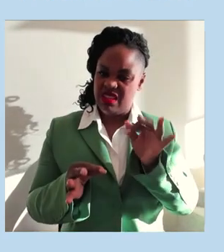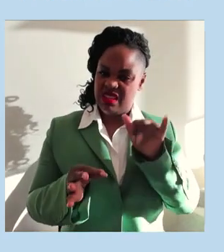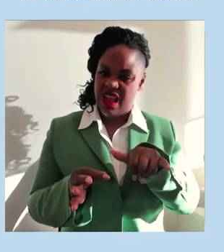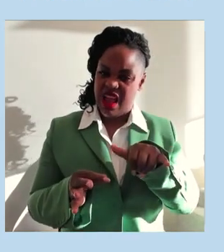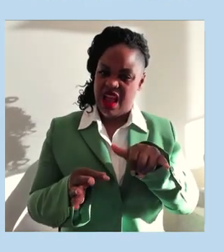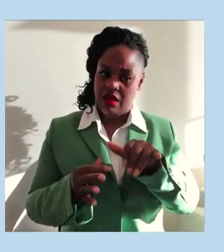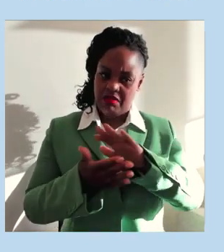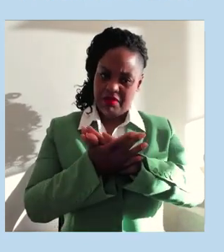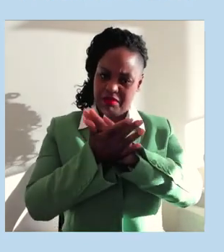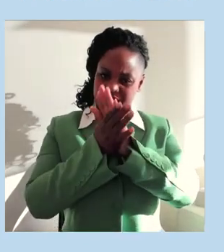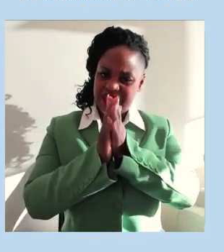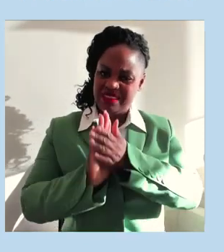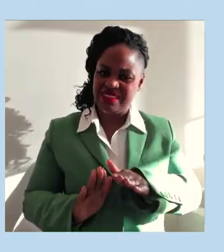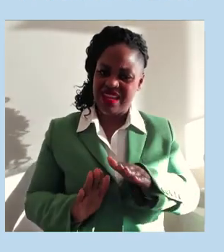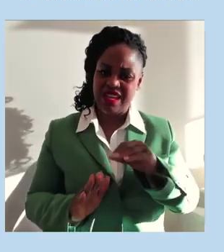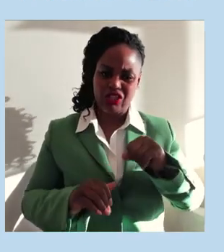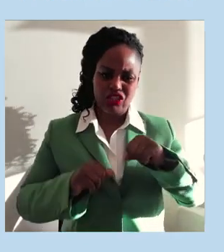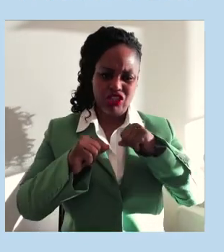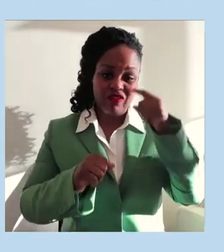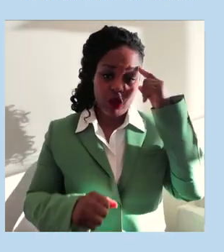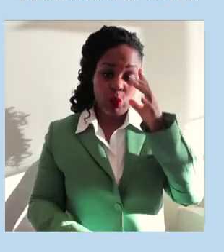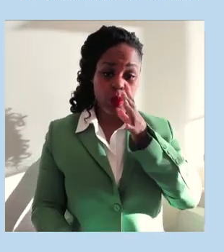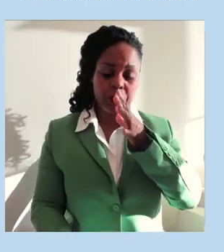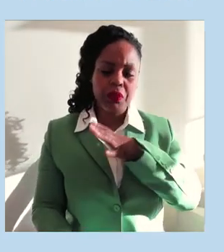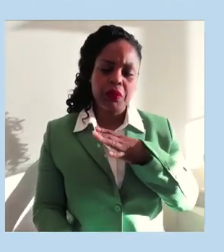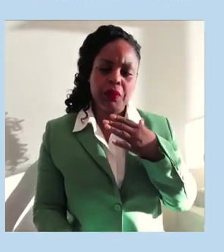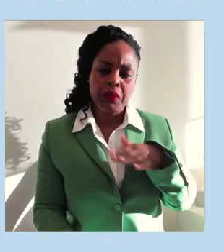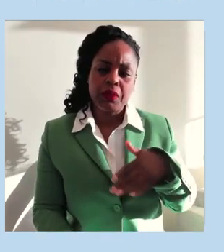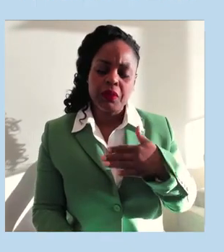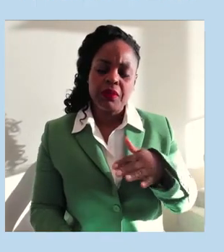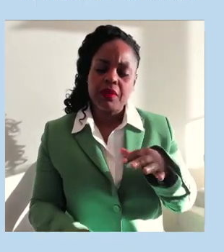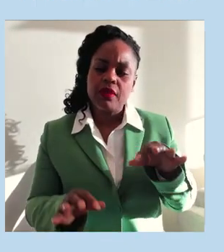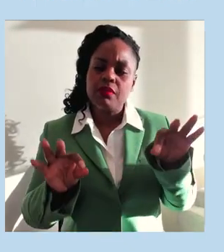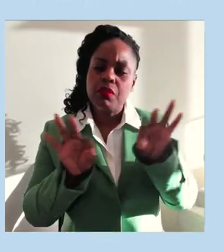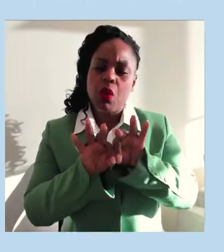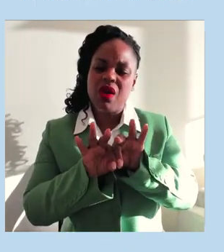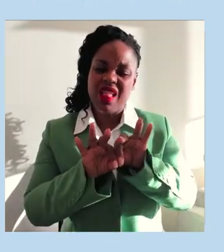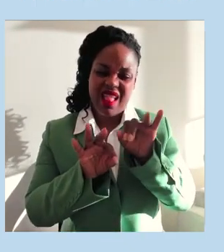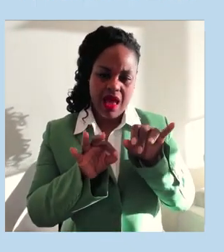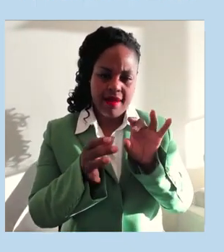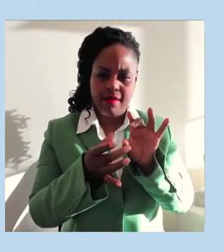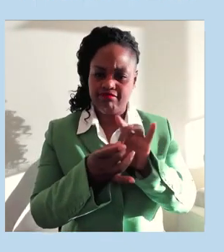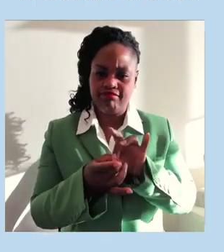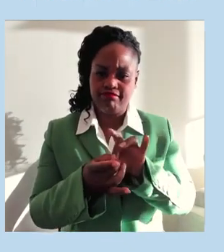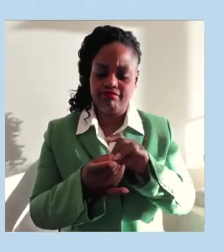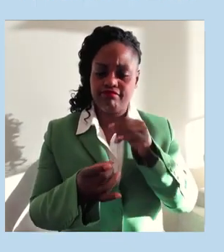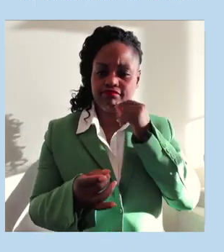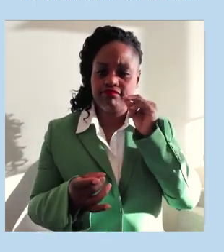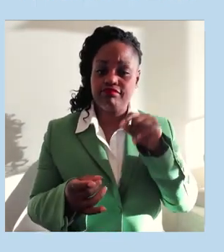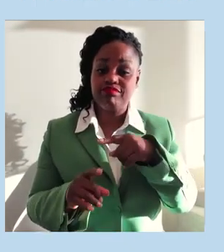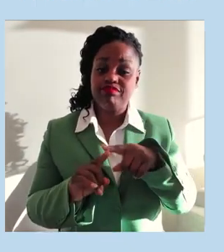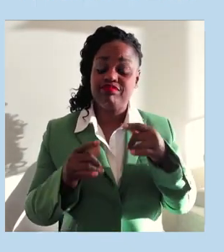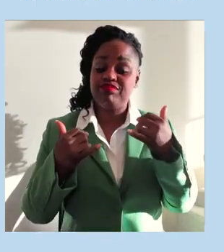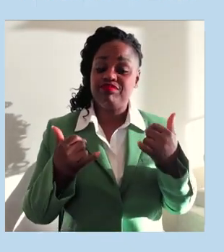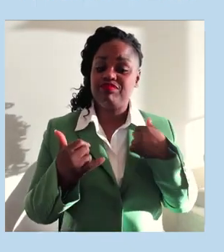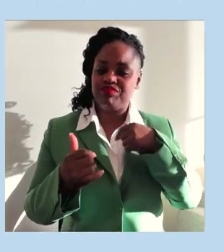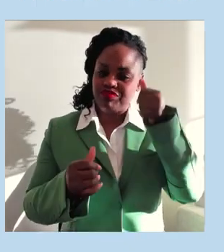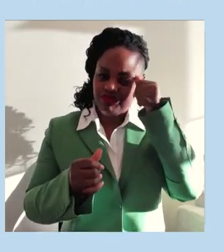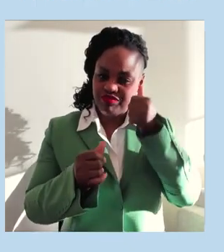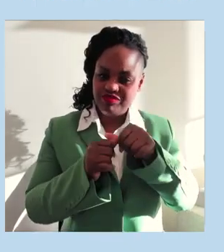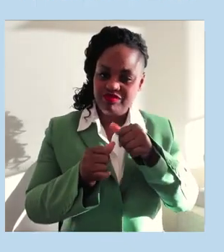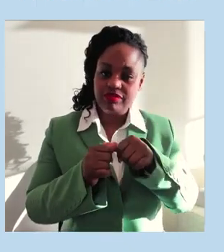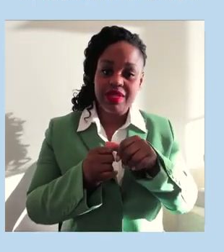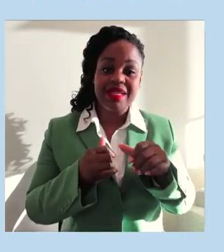But today and every day, we need to remember that whatever the crisis, from conflict to climate, all women and girls